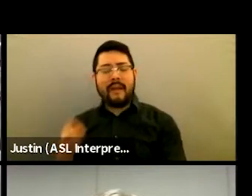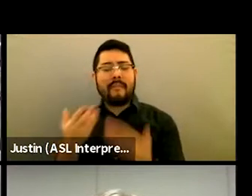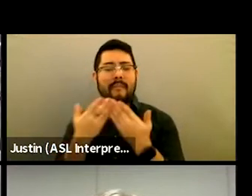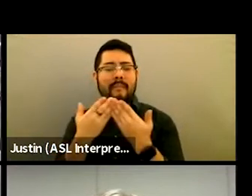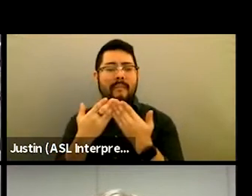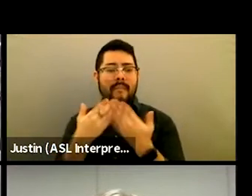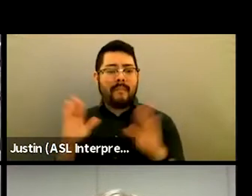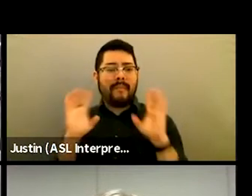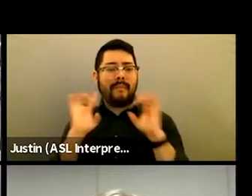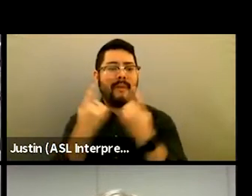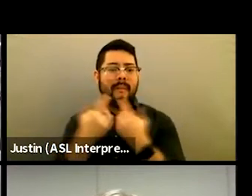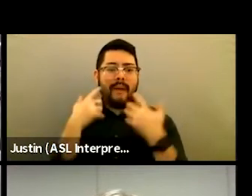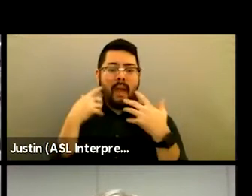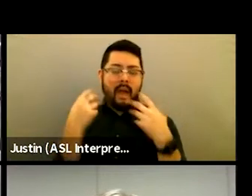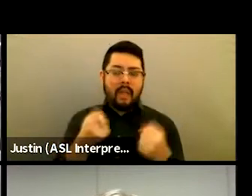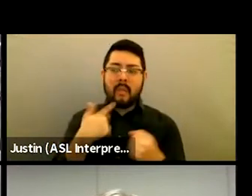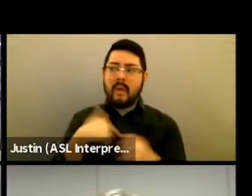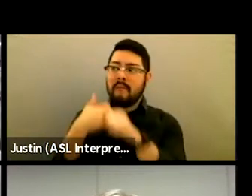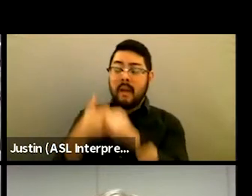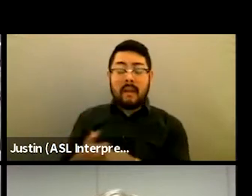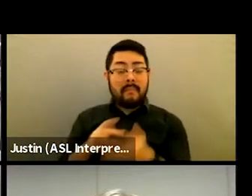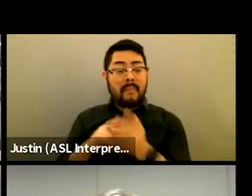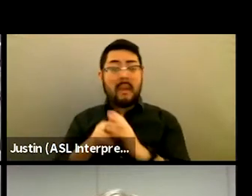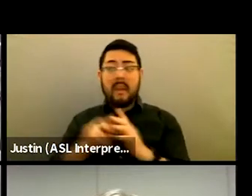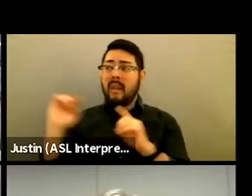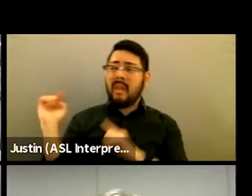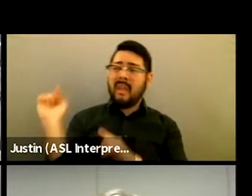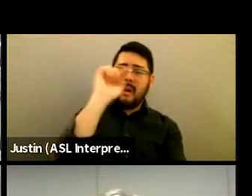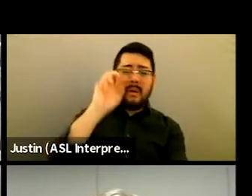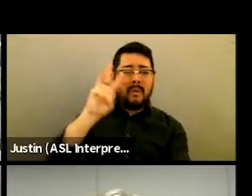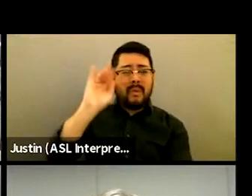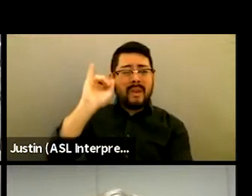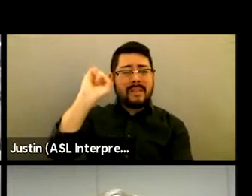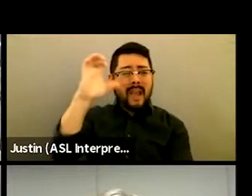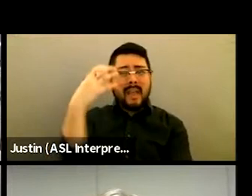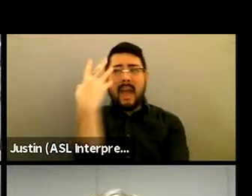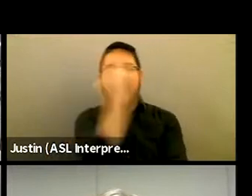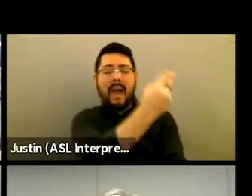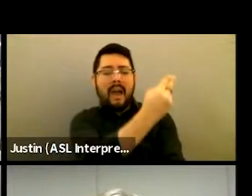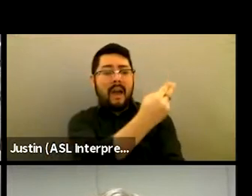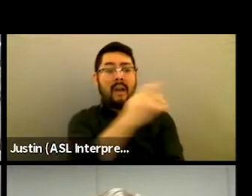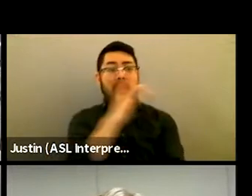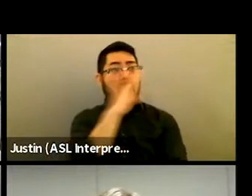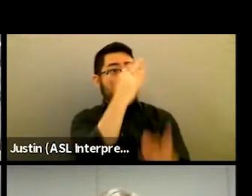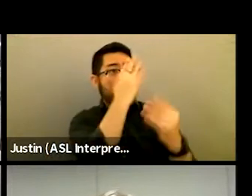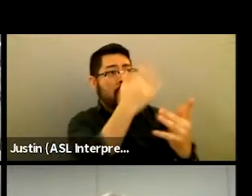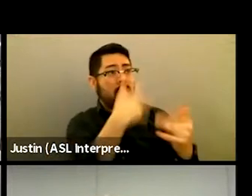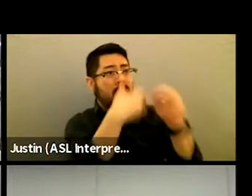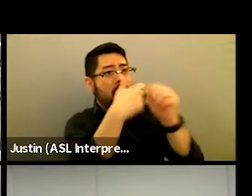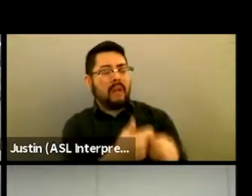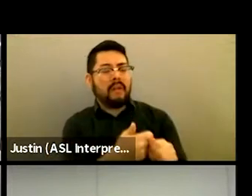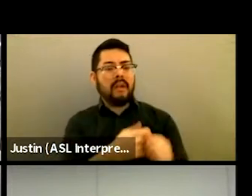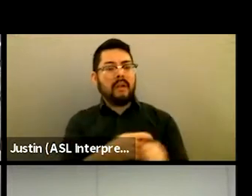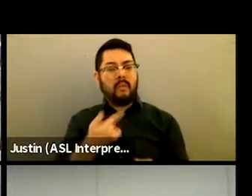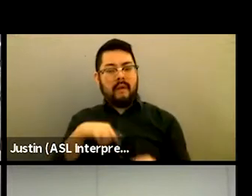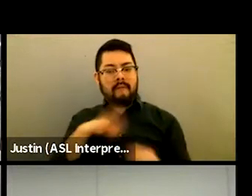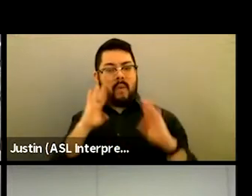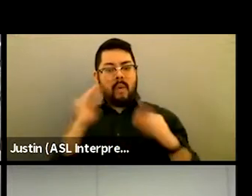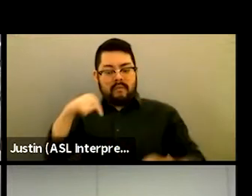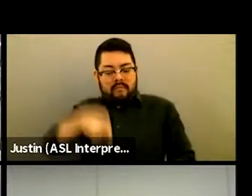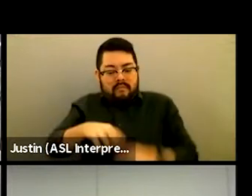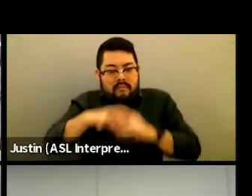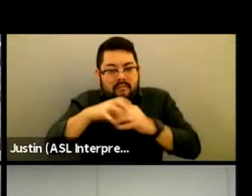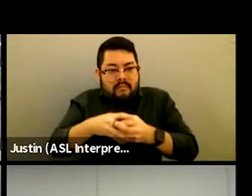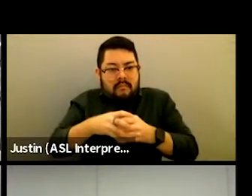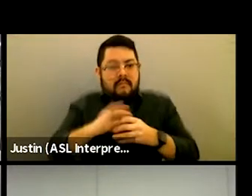So we're not talking about rural Wisconsin and other places. And we're looking at that data, and our decisions are being driven by public health